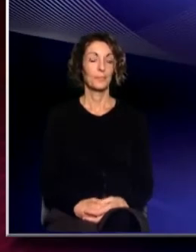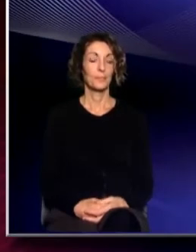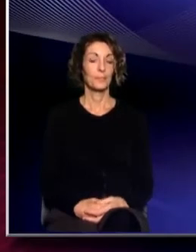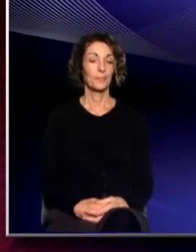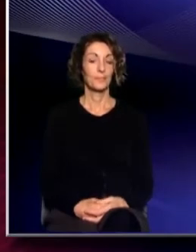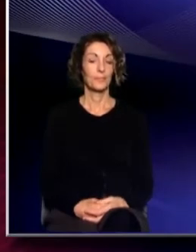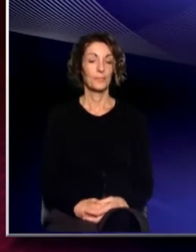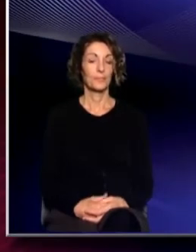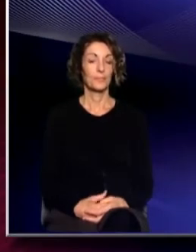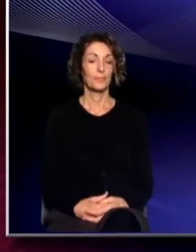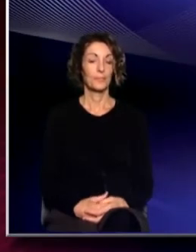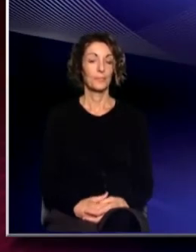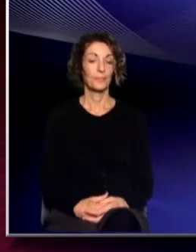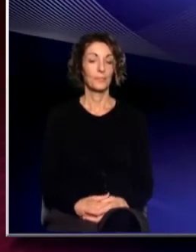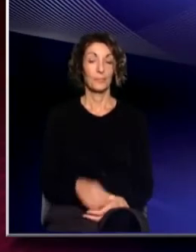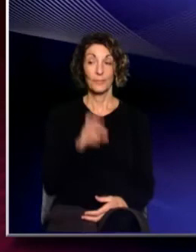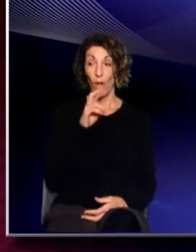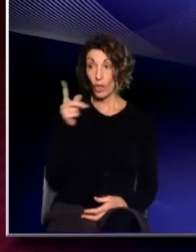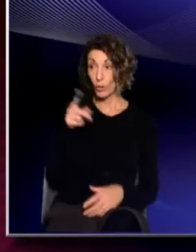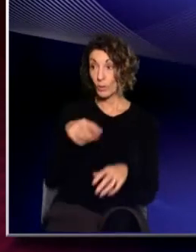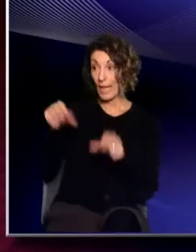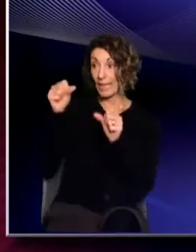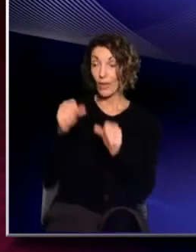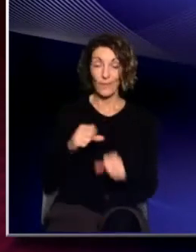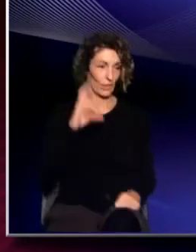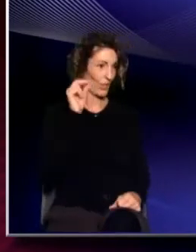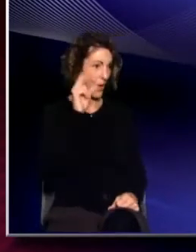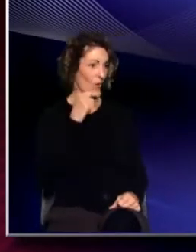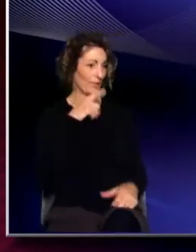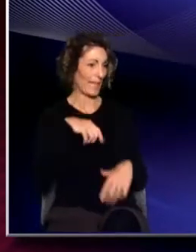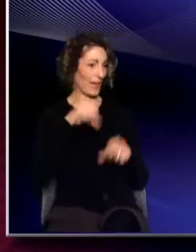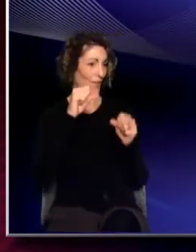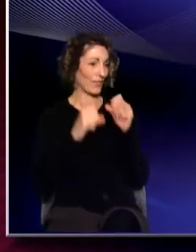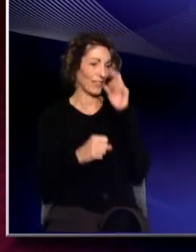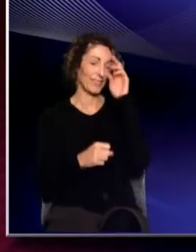So you taking over? No. 6.05.